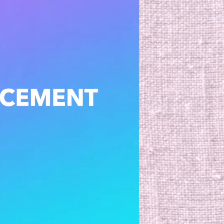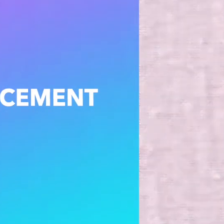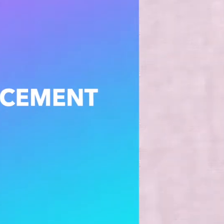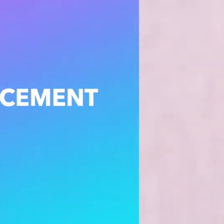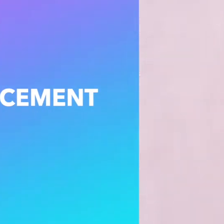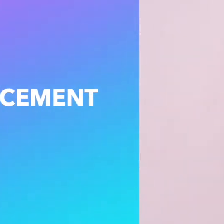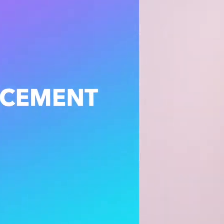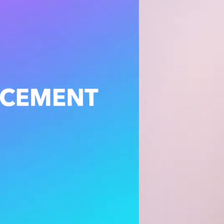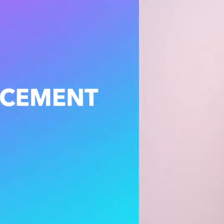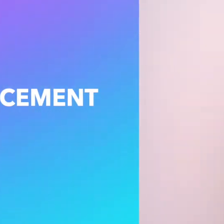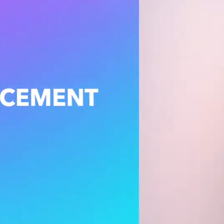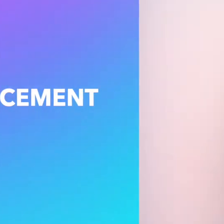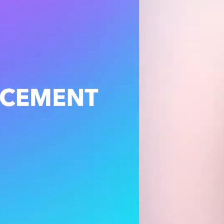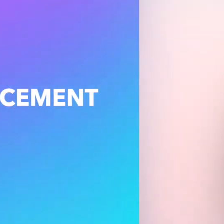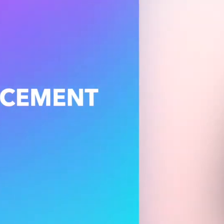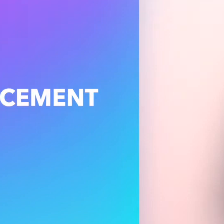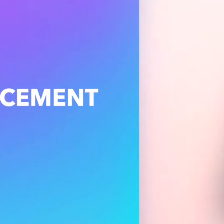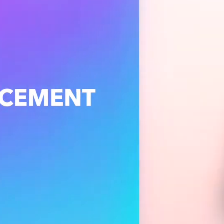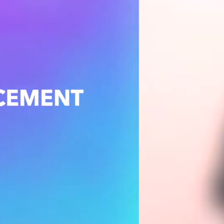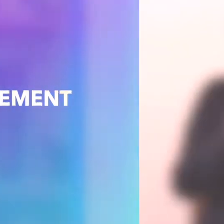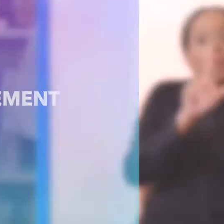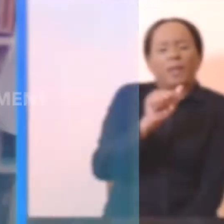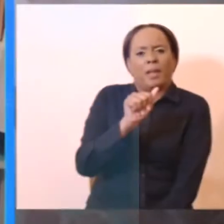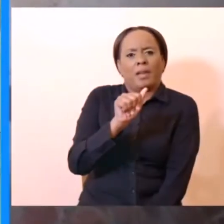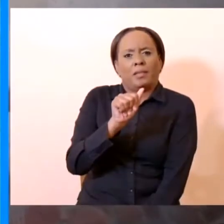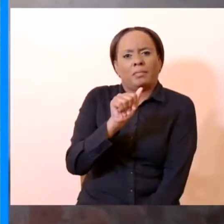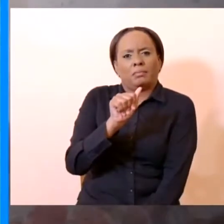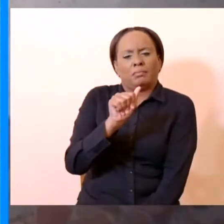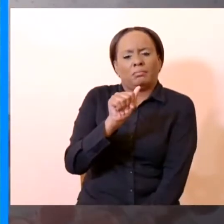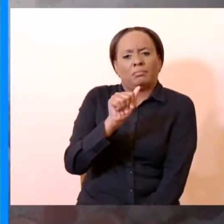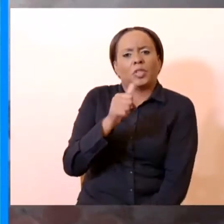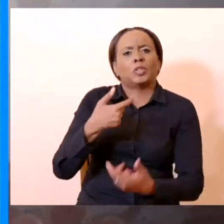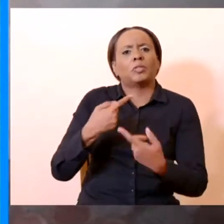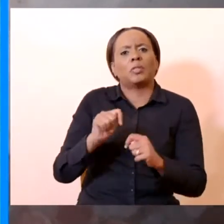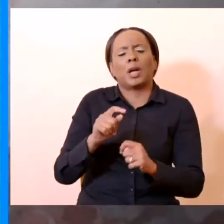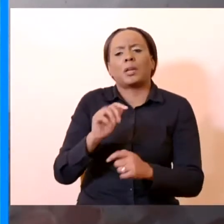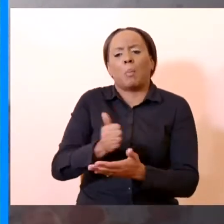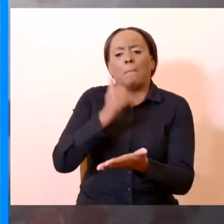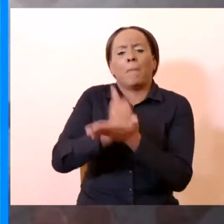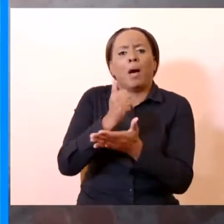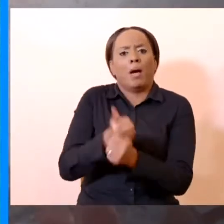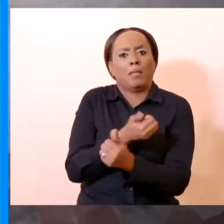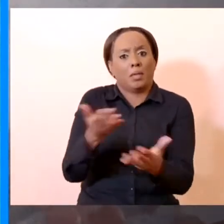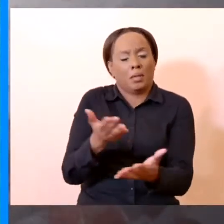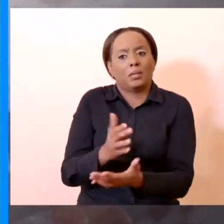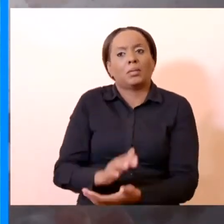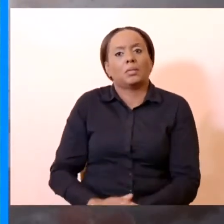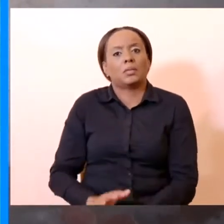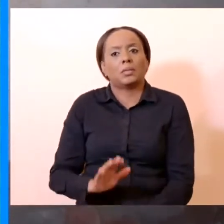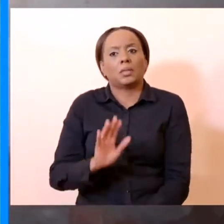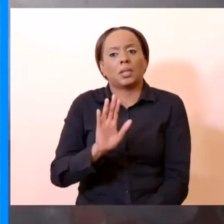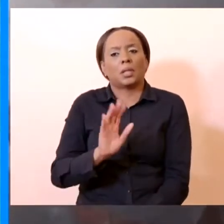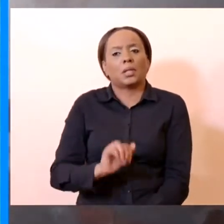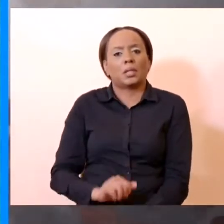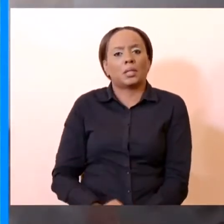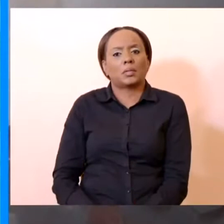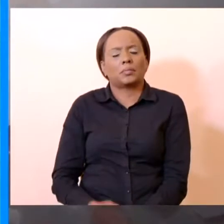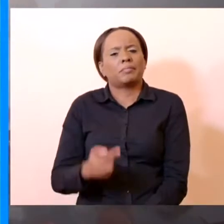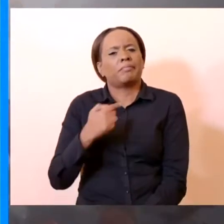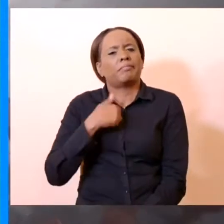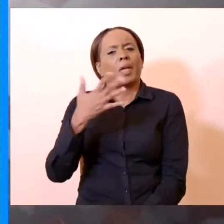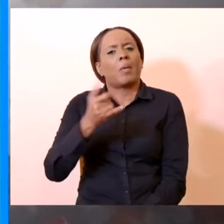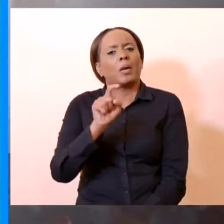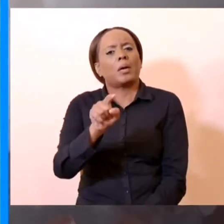vaccine and the FDA is trying to get it approved and the scientists are trying to get these things in place. Now, just to put things in